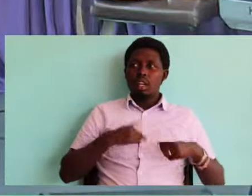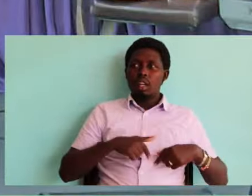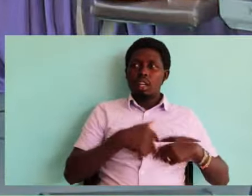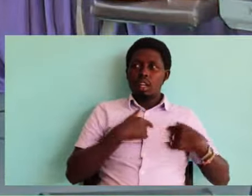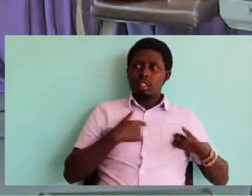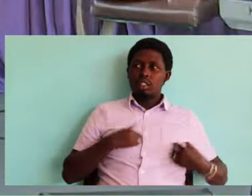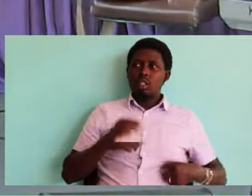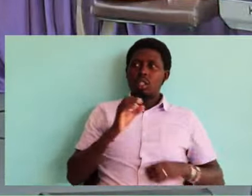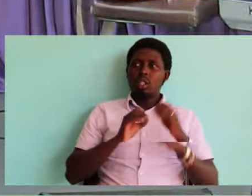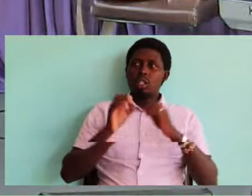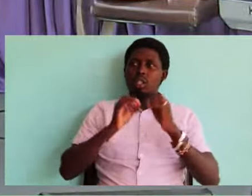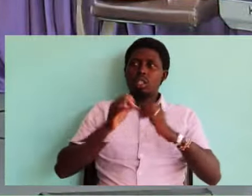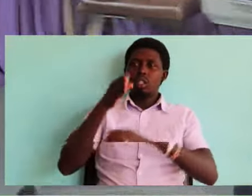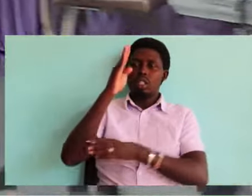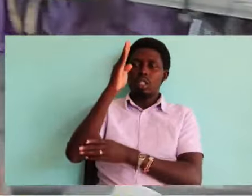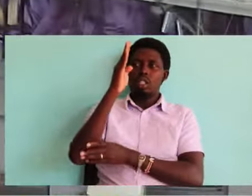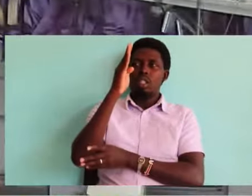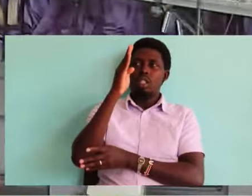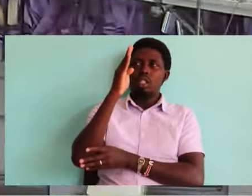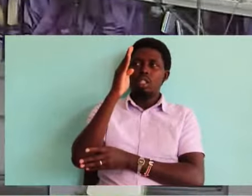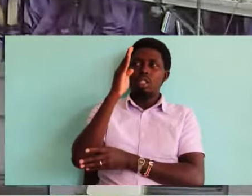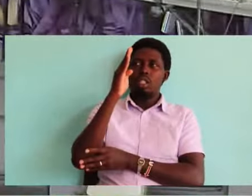my heart, O